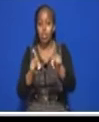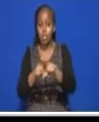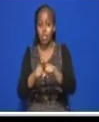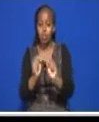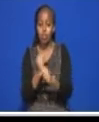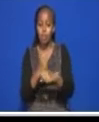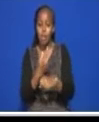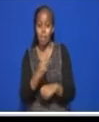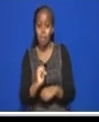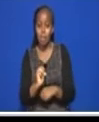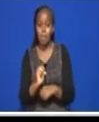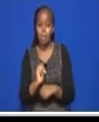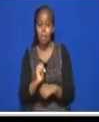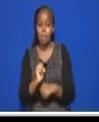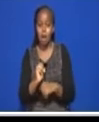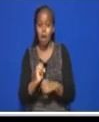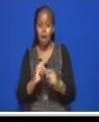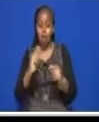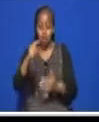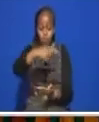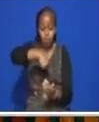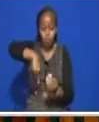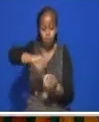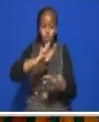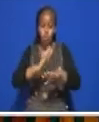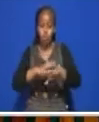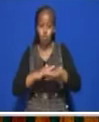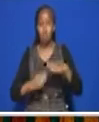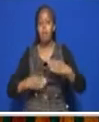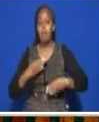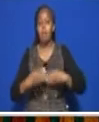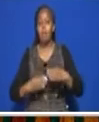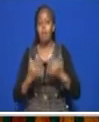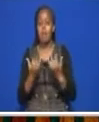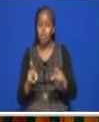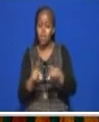a round character. Your story should have